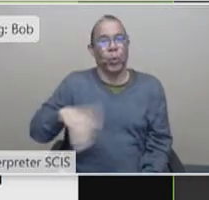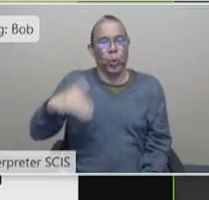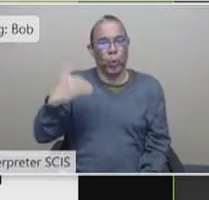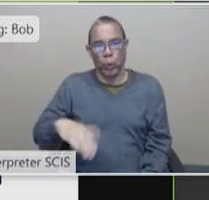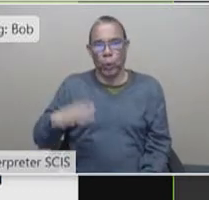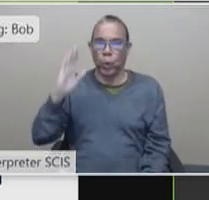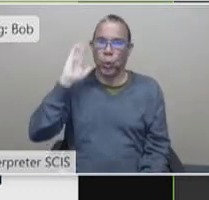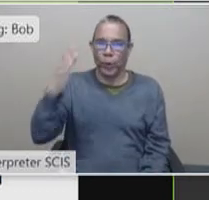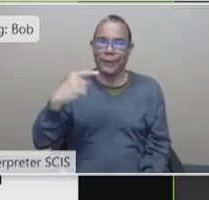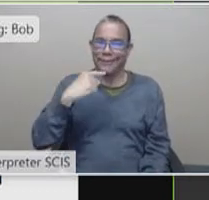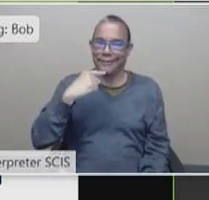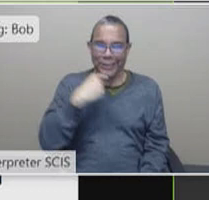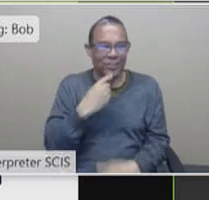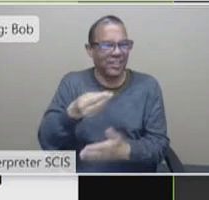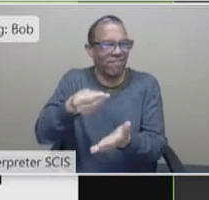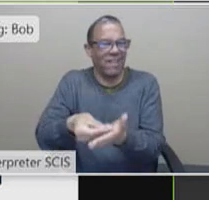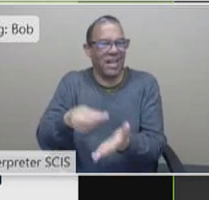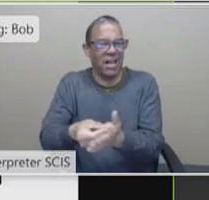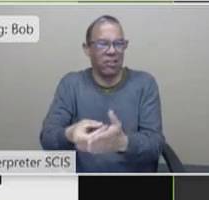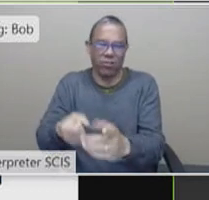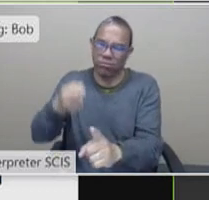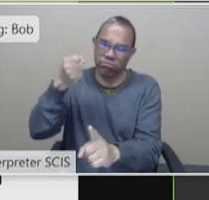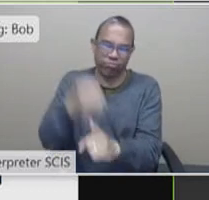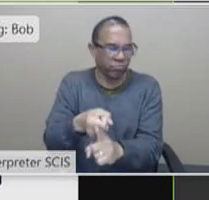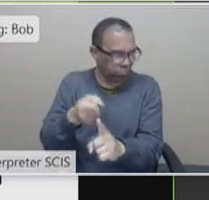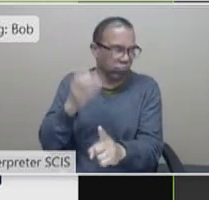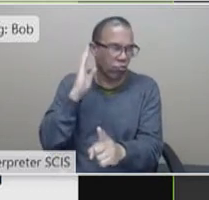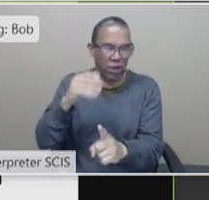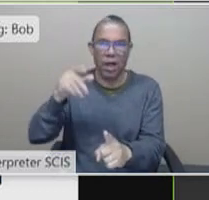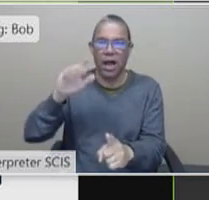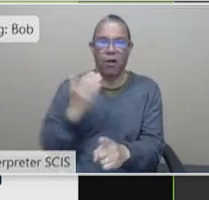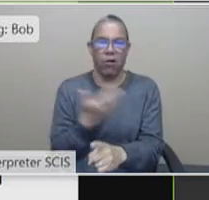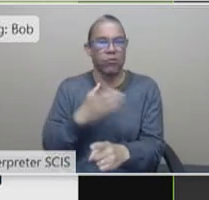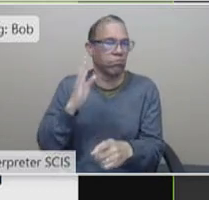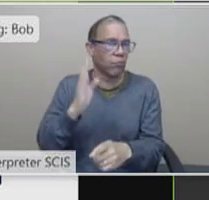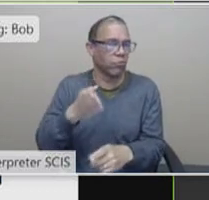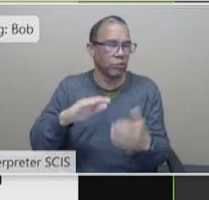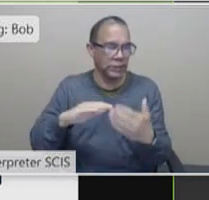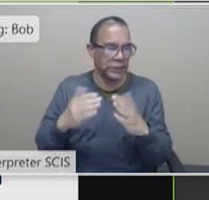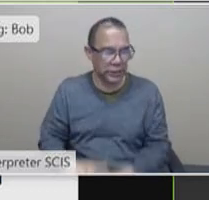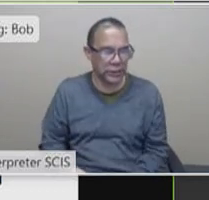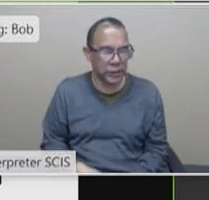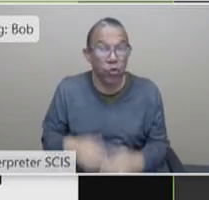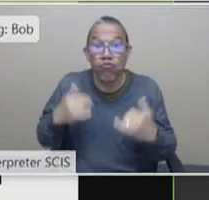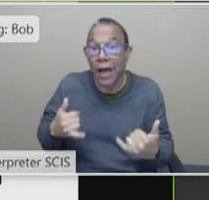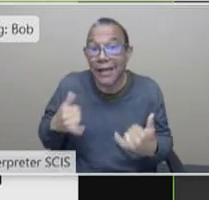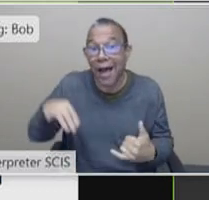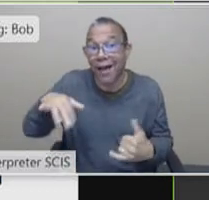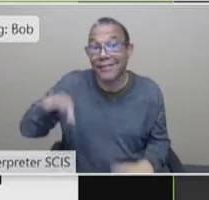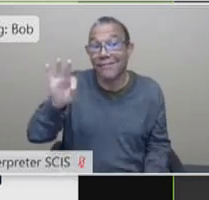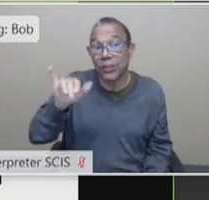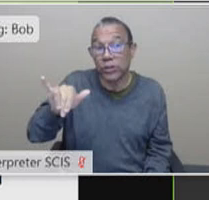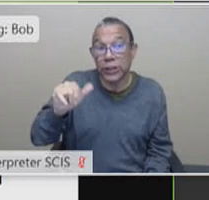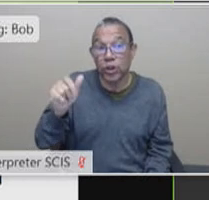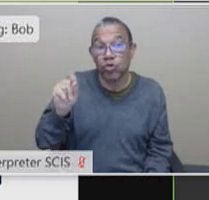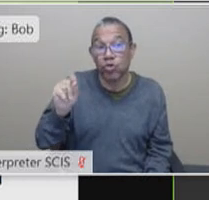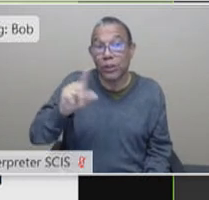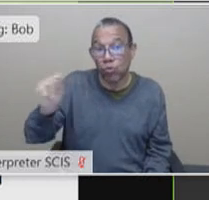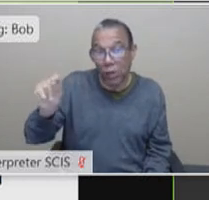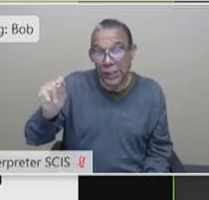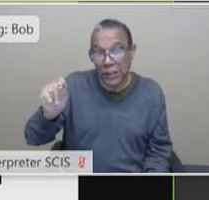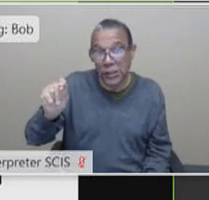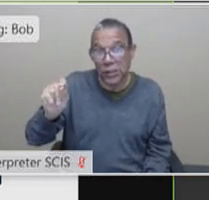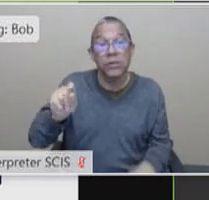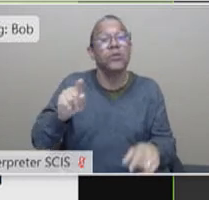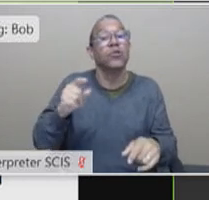implications that this would have for the city. We are currently in fiscal 2020. We were also